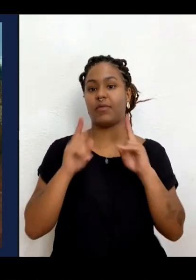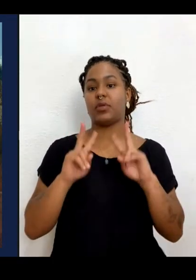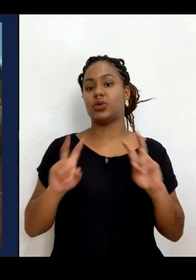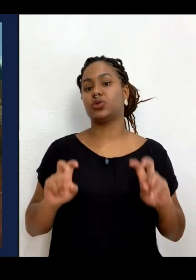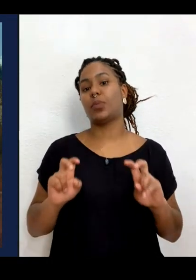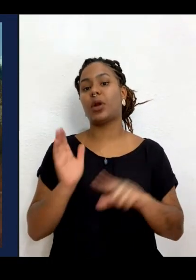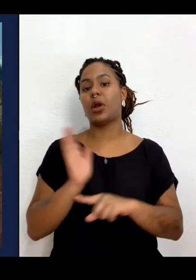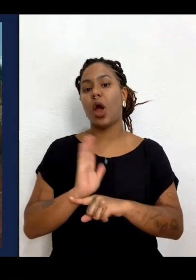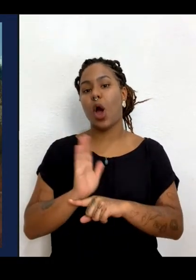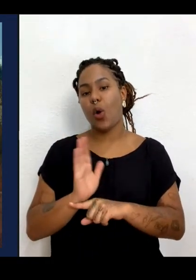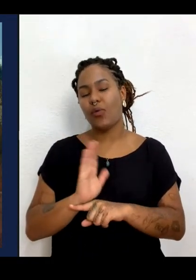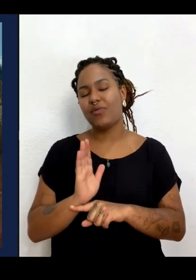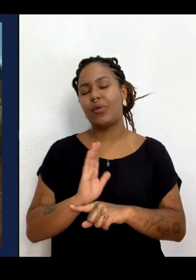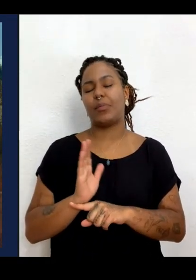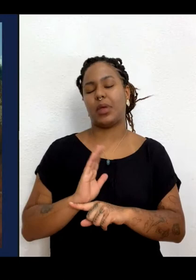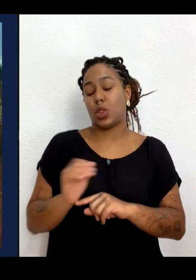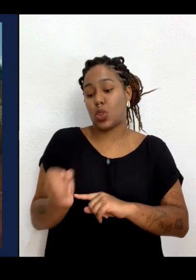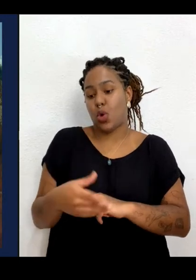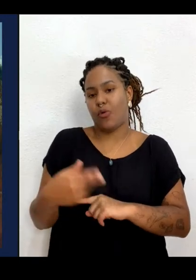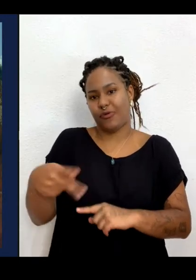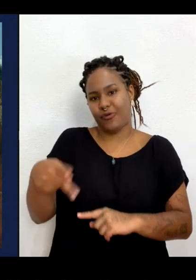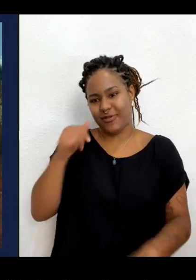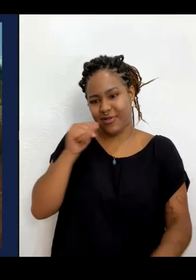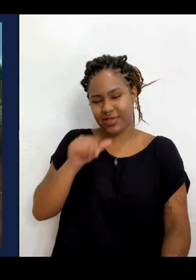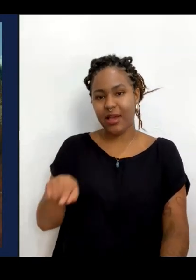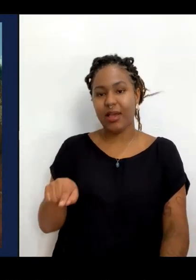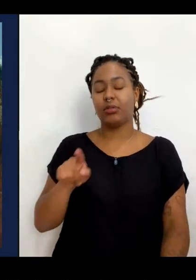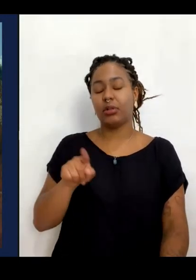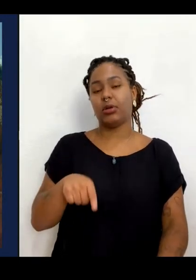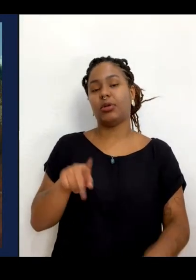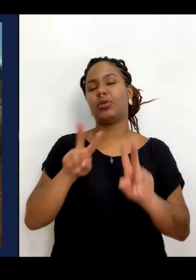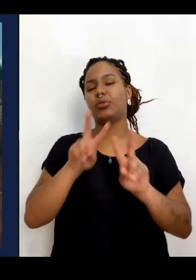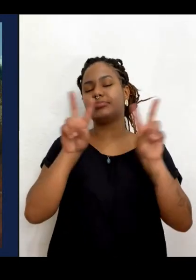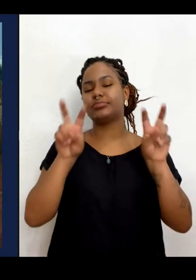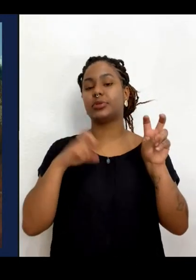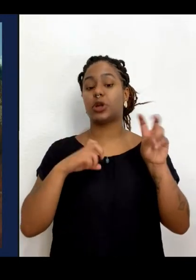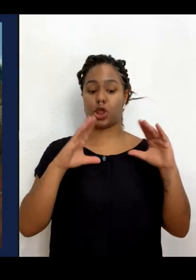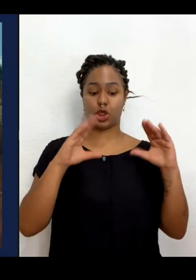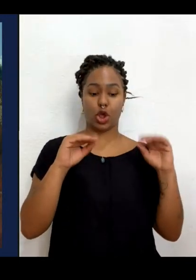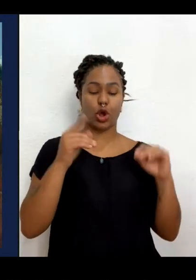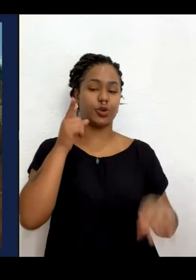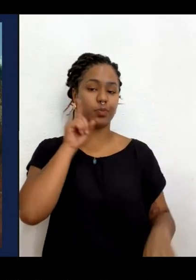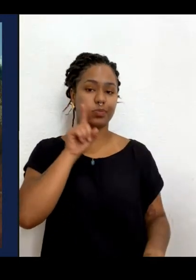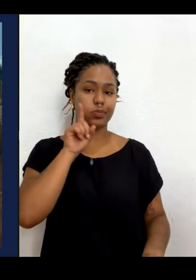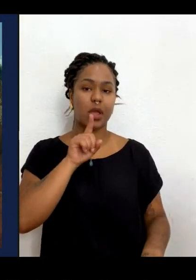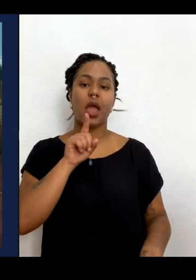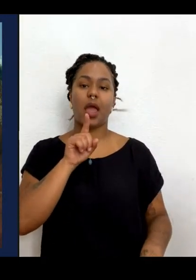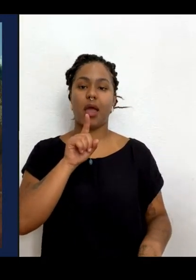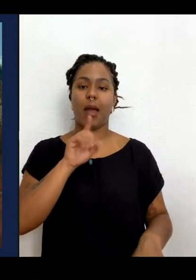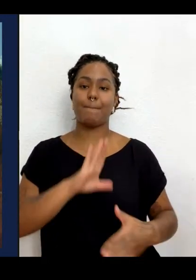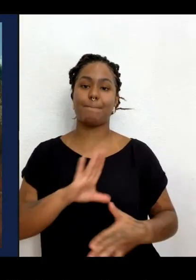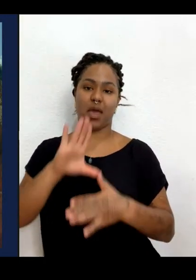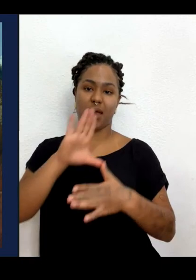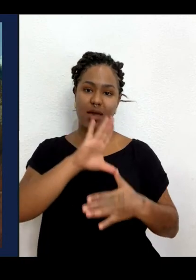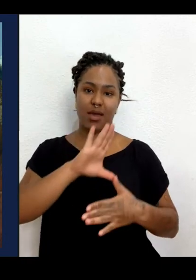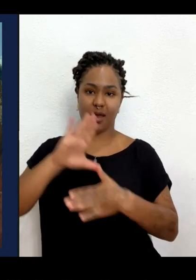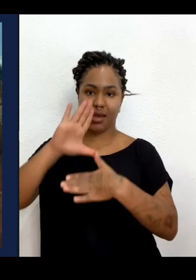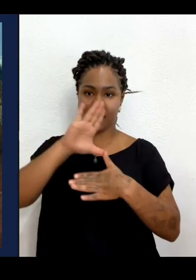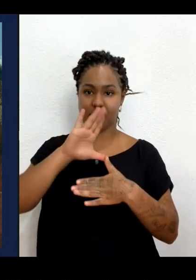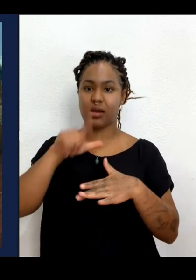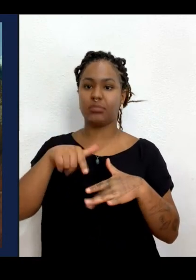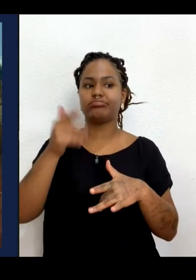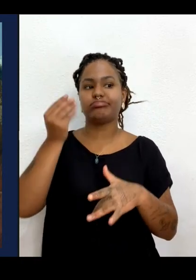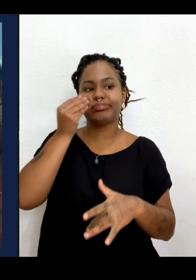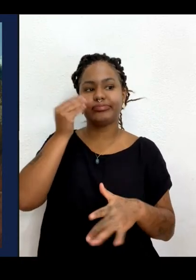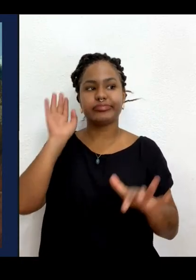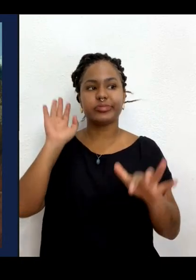anointing America as a way to reconnect to what Vandana Shiva was mentioning about the need to live